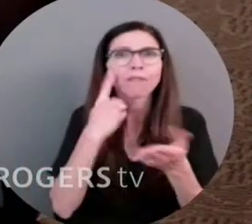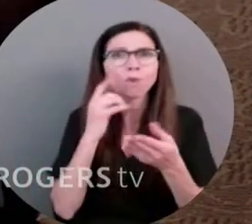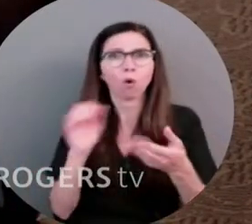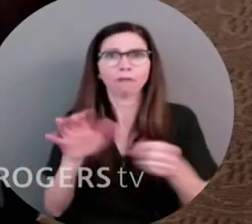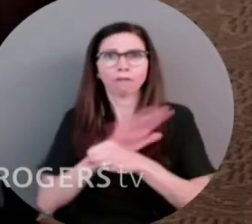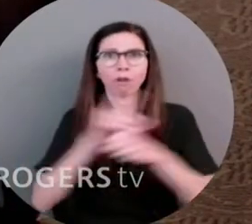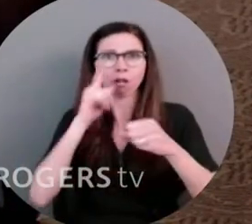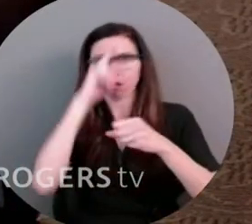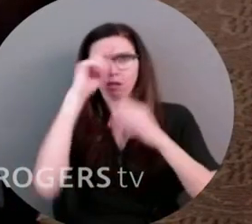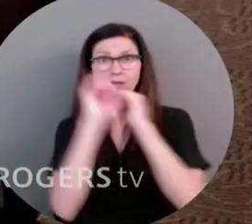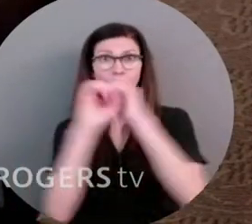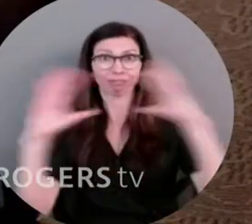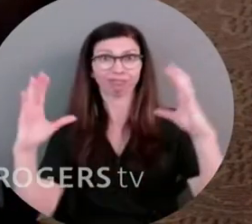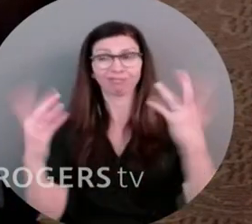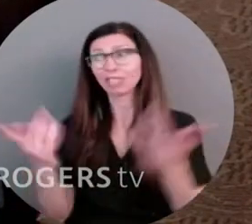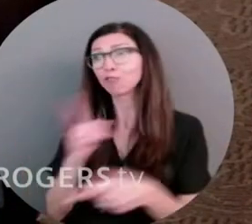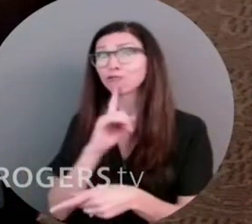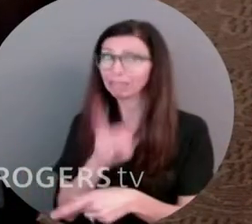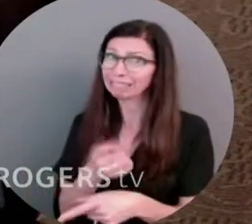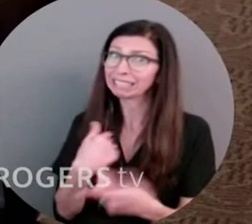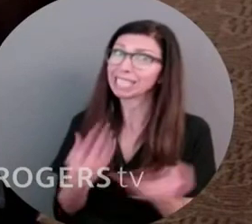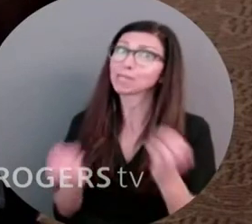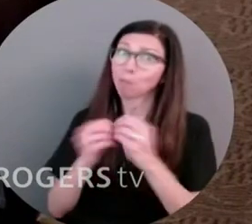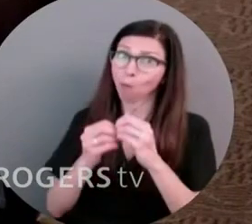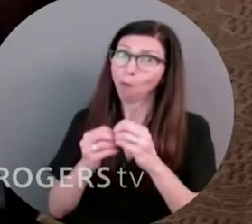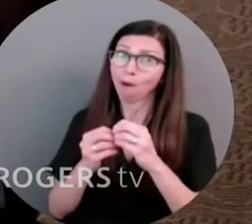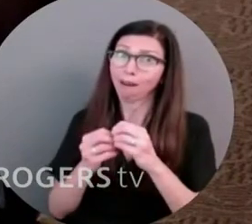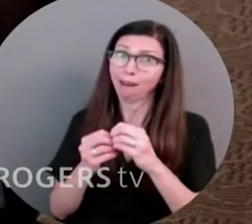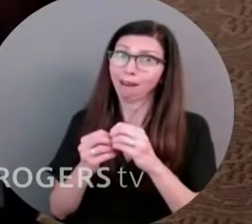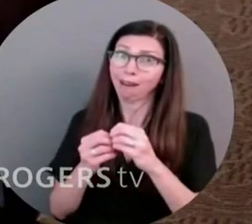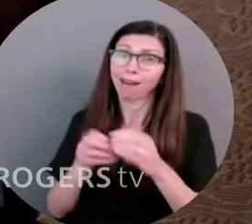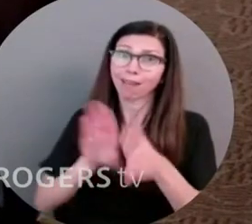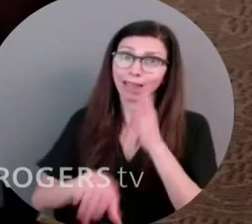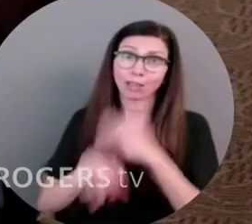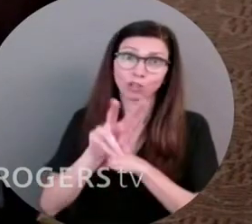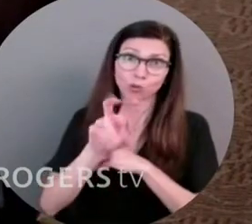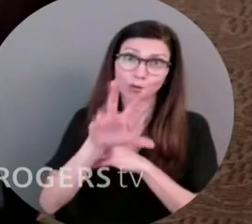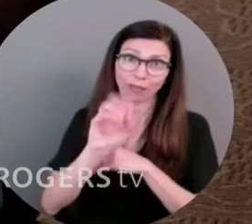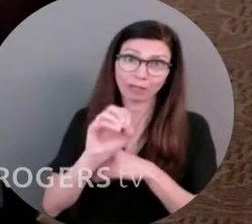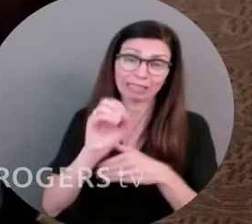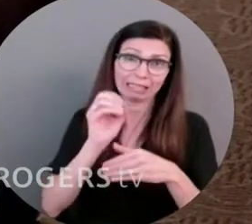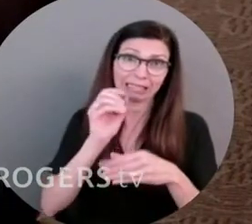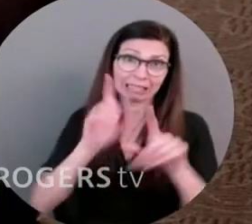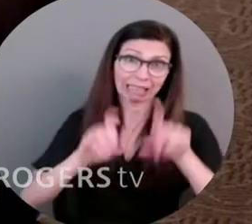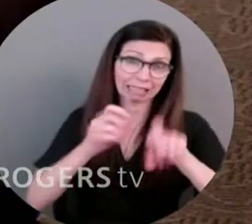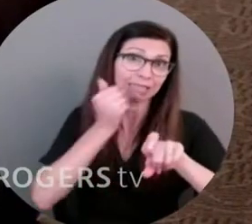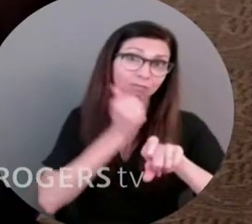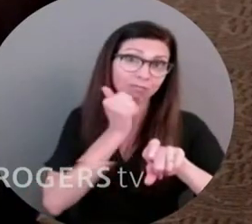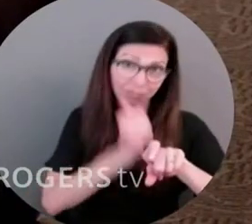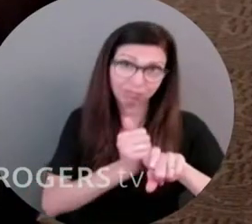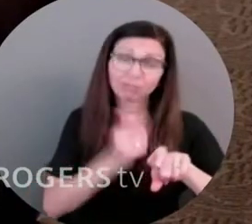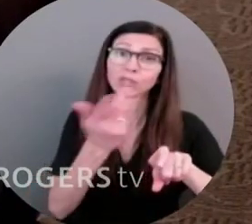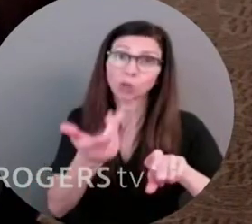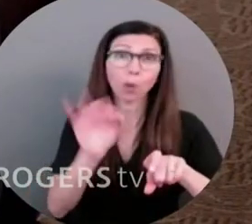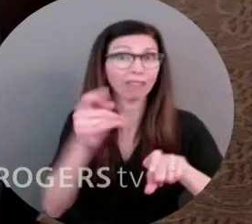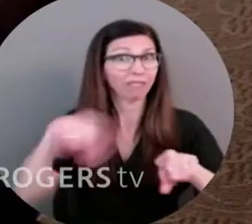than 250 tests a day. The capacity for the whole region, so that's